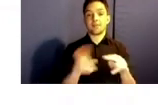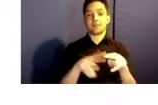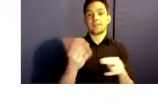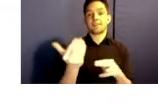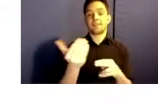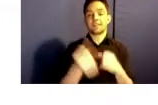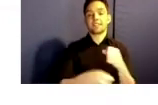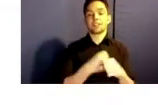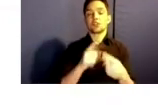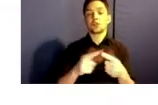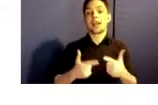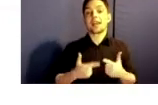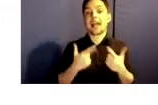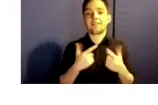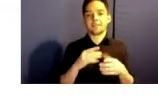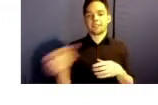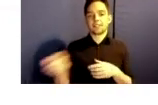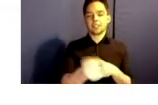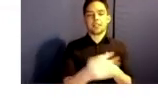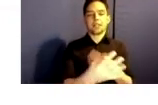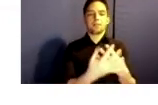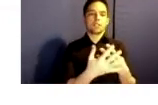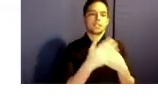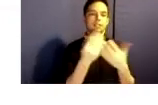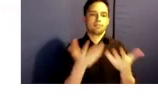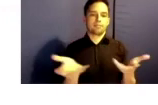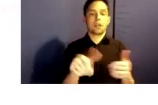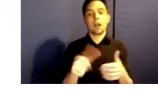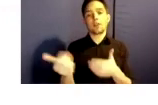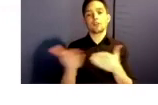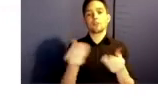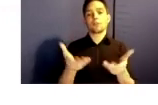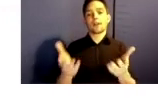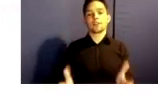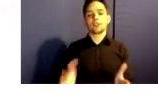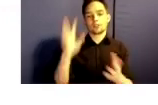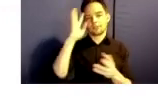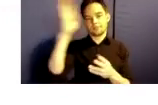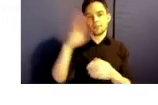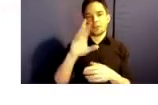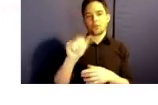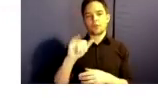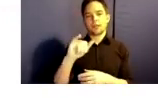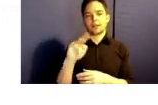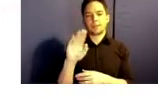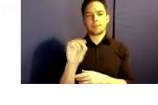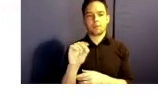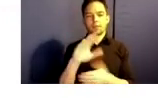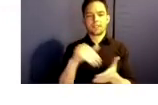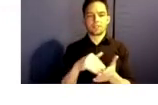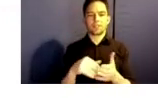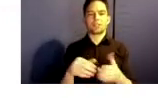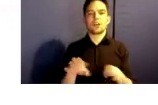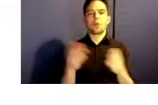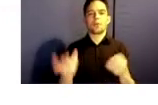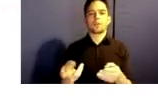life imprisonment. The other service providers came up. The Rainbow Centers have now expanded beyond the 3 original centers